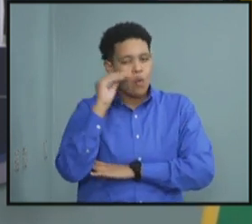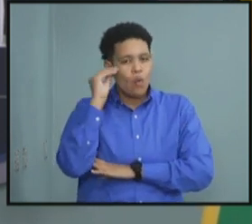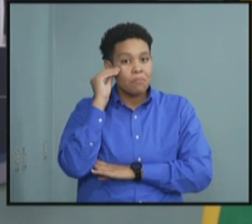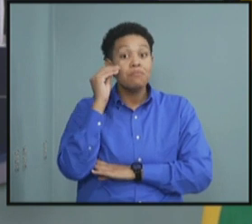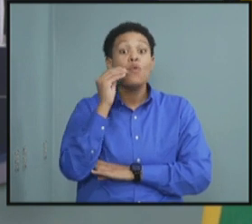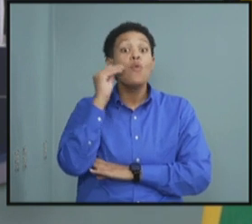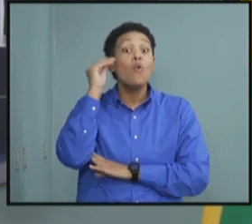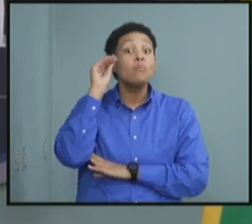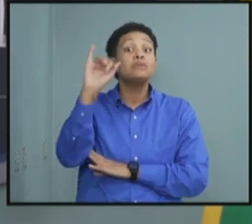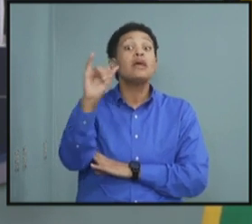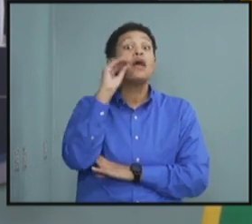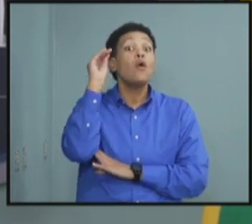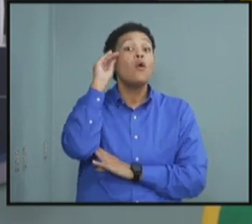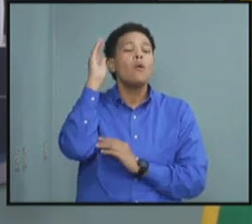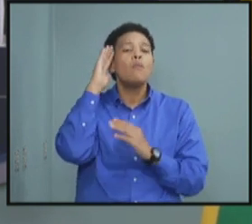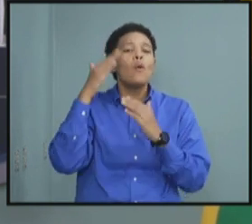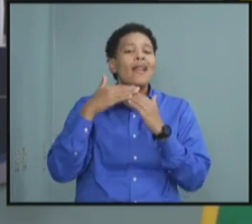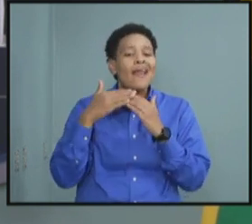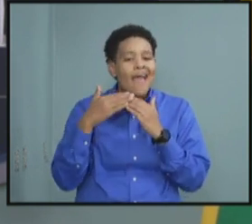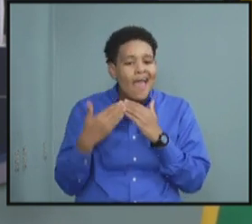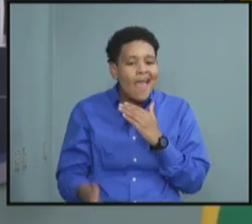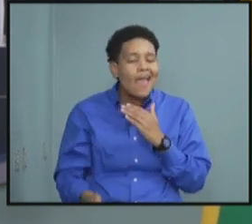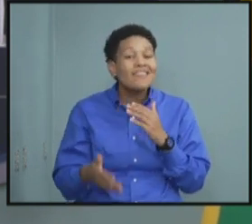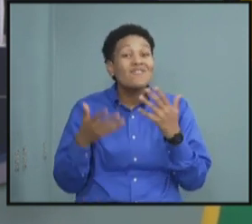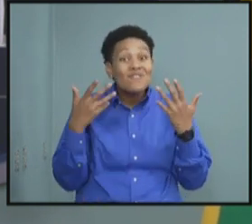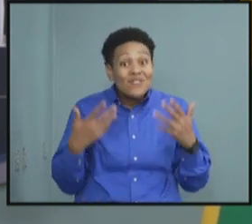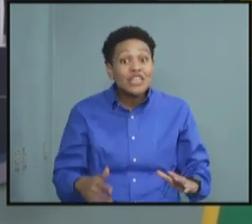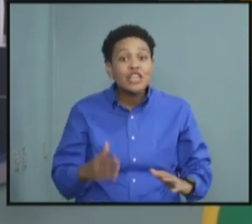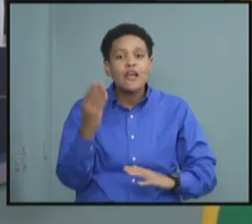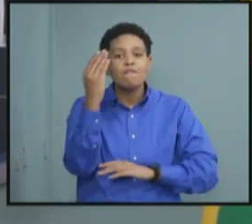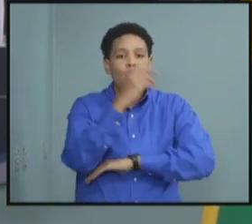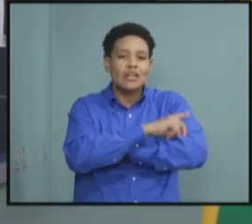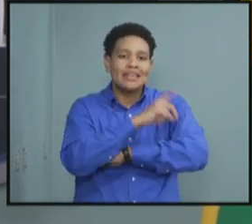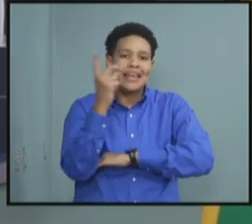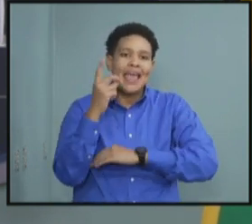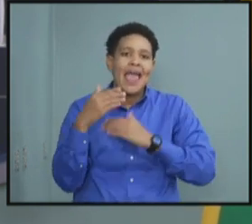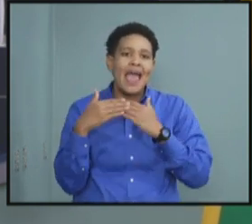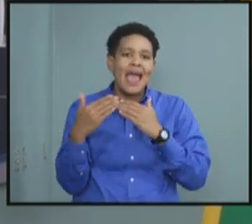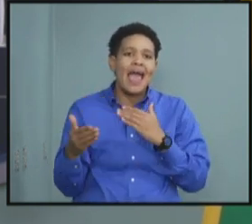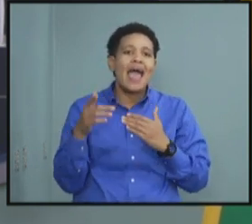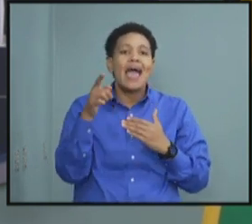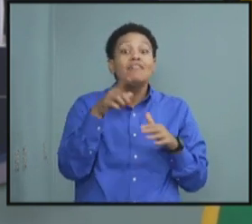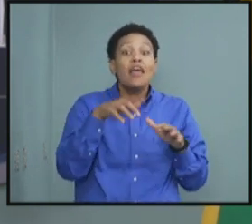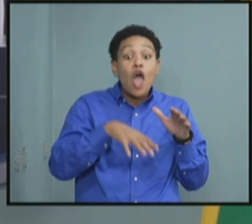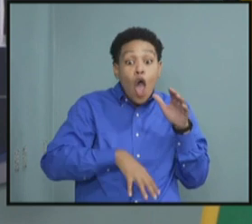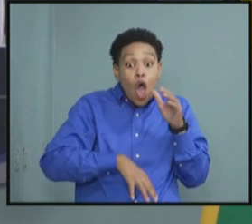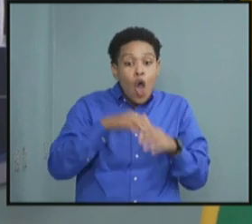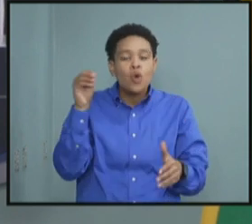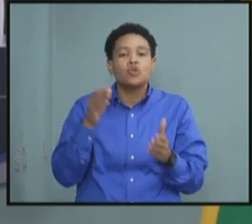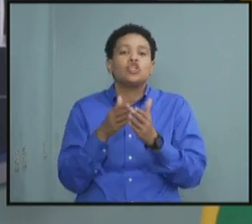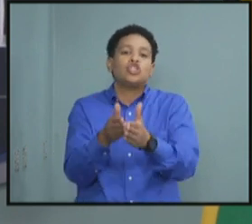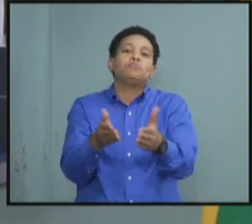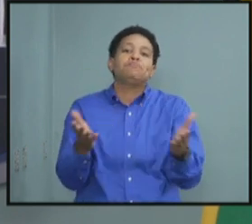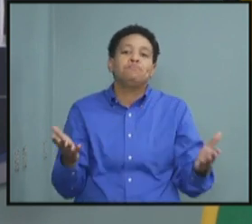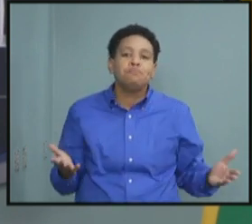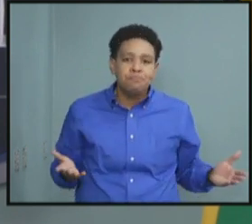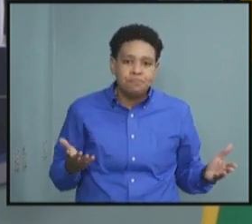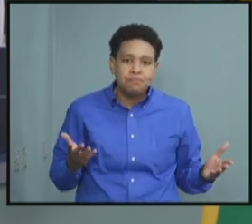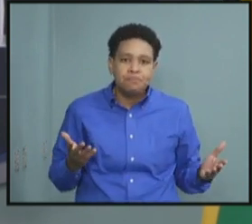will end 14 days after they disembark the vessel,